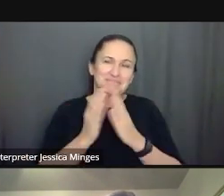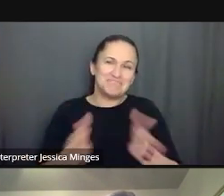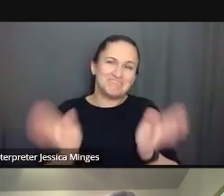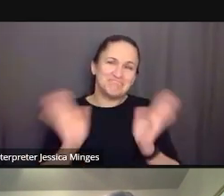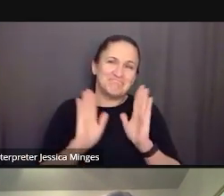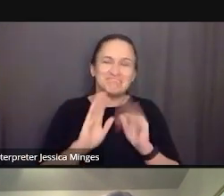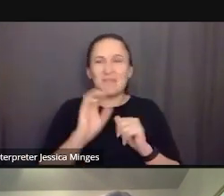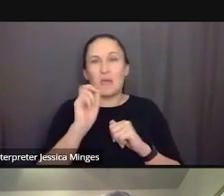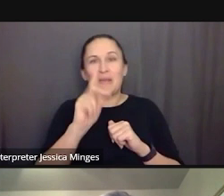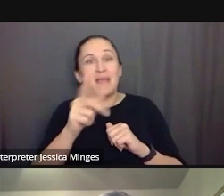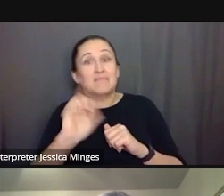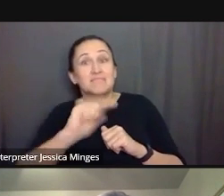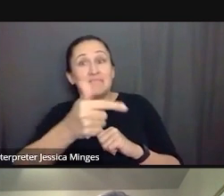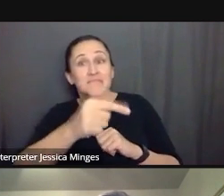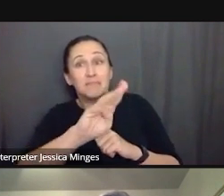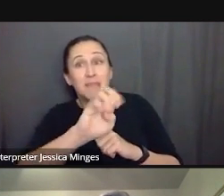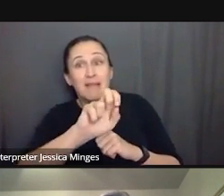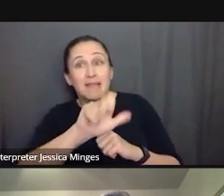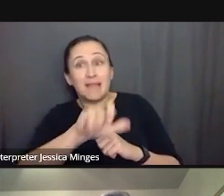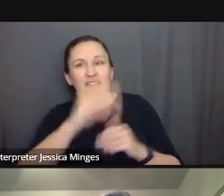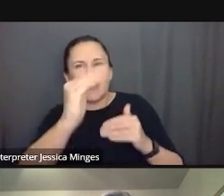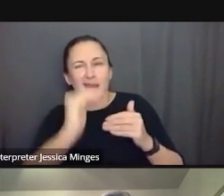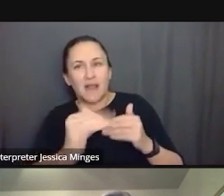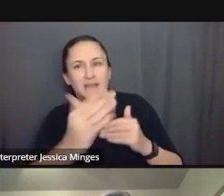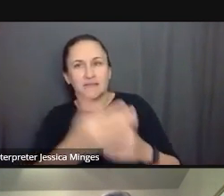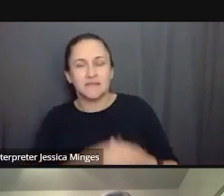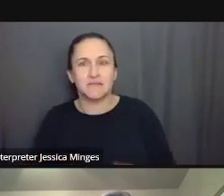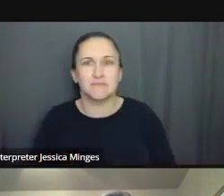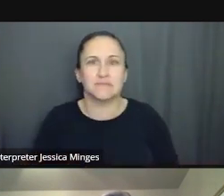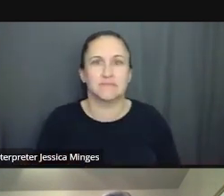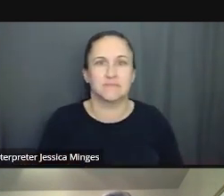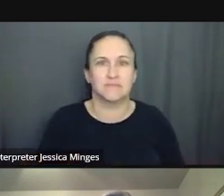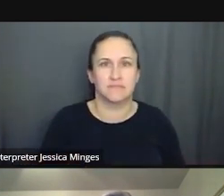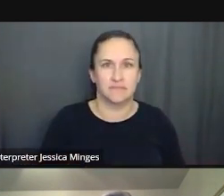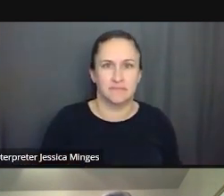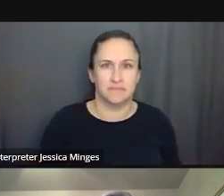All right, Bentley, I think we're ready for the next item.